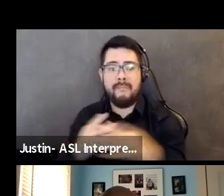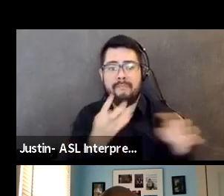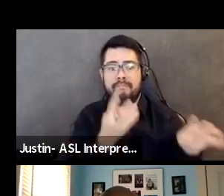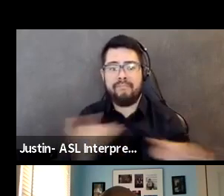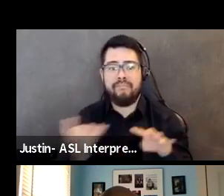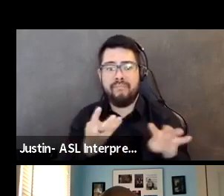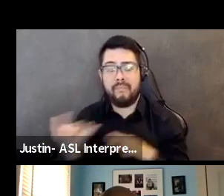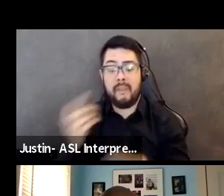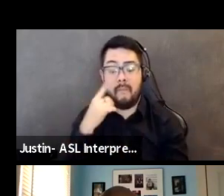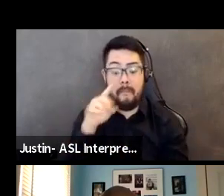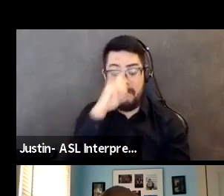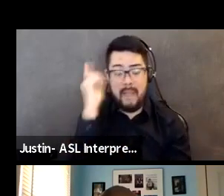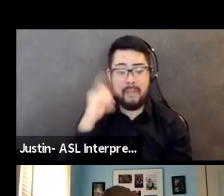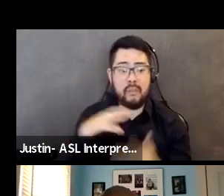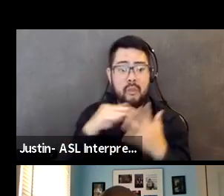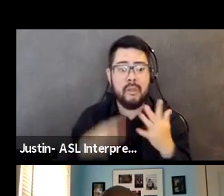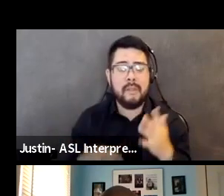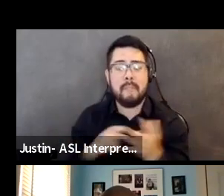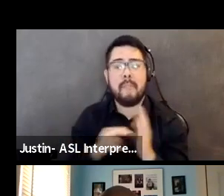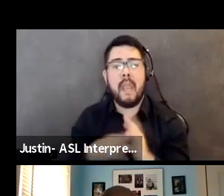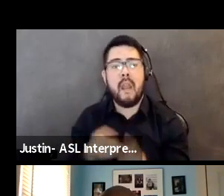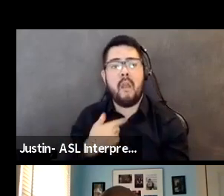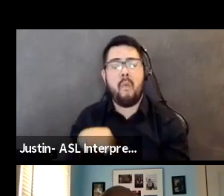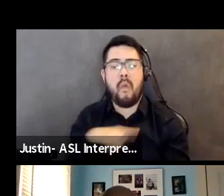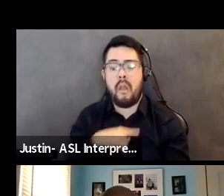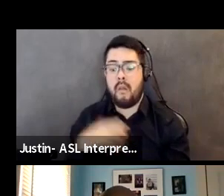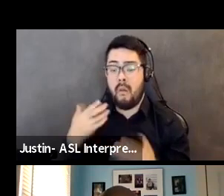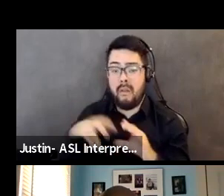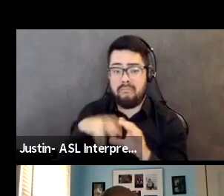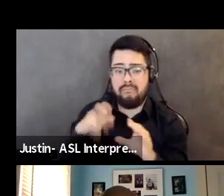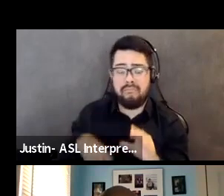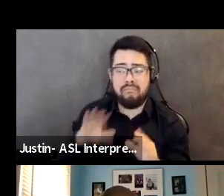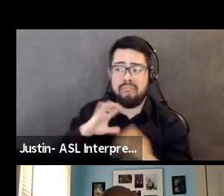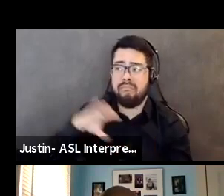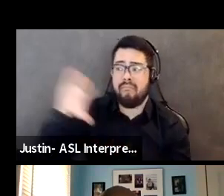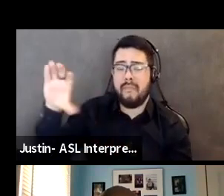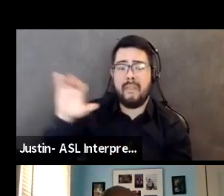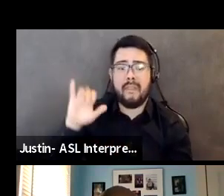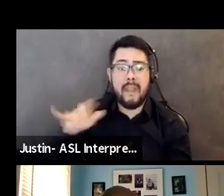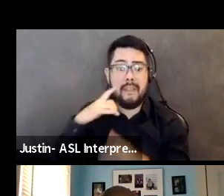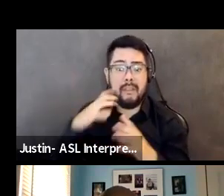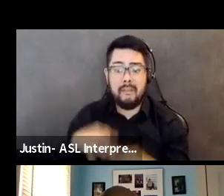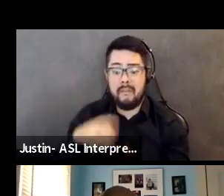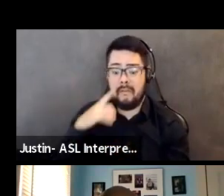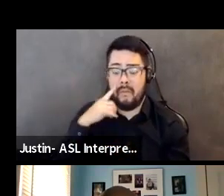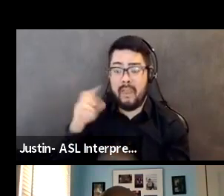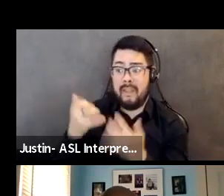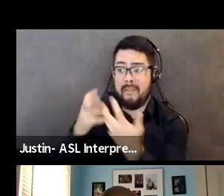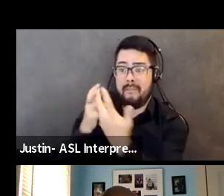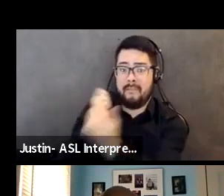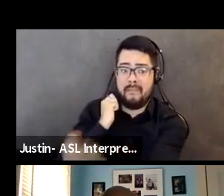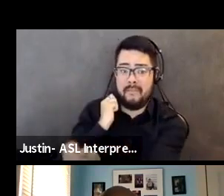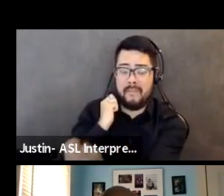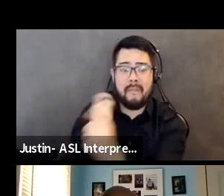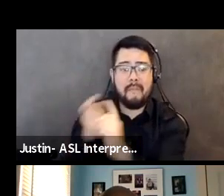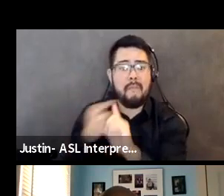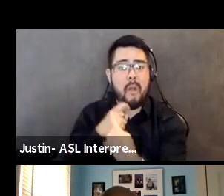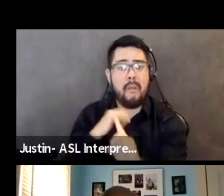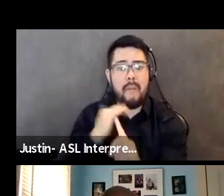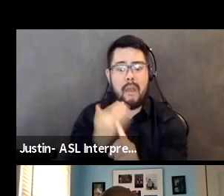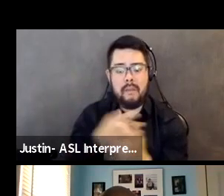so what we are saying is that we're just going to leave that decision to an llc independently of what are the particular